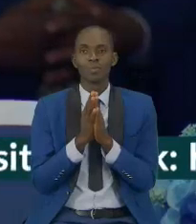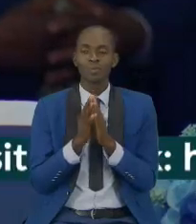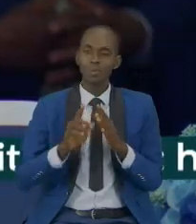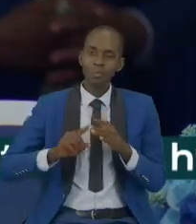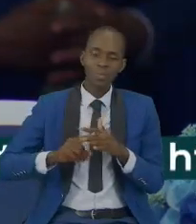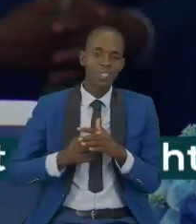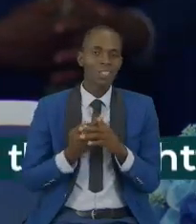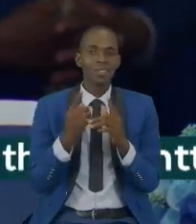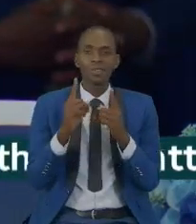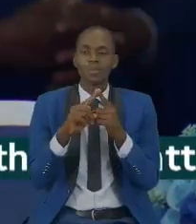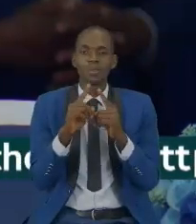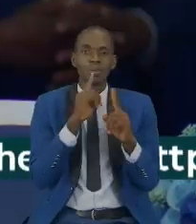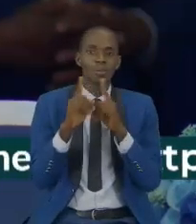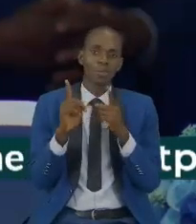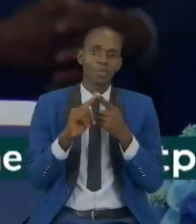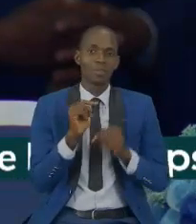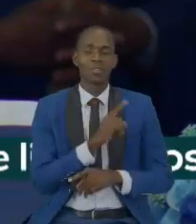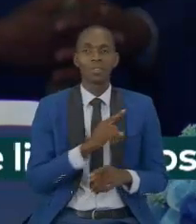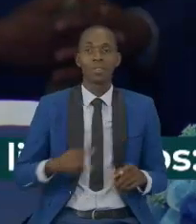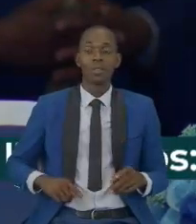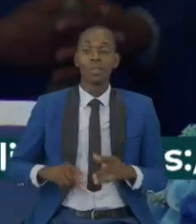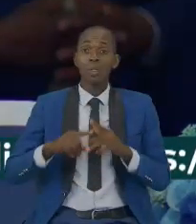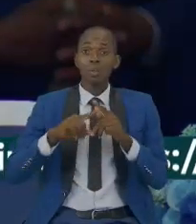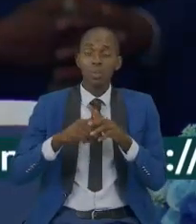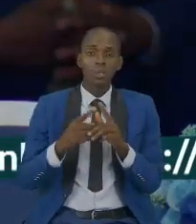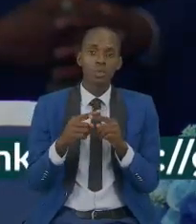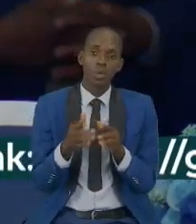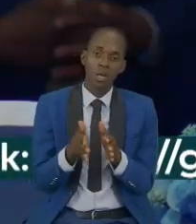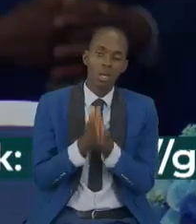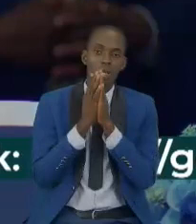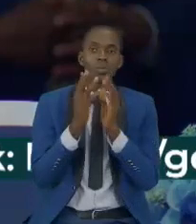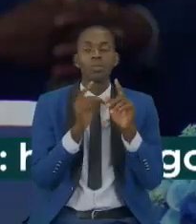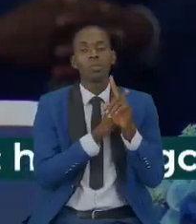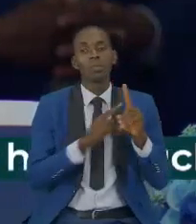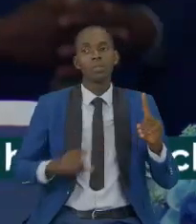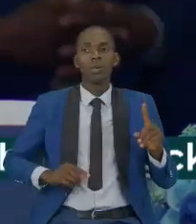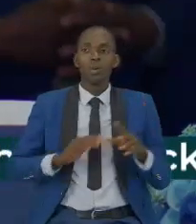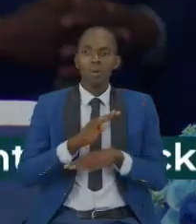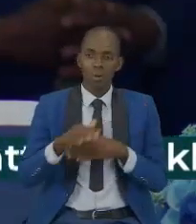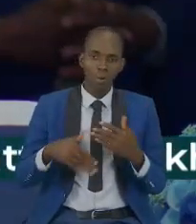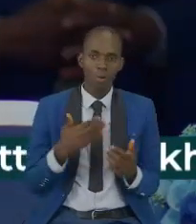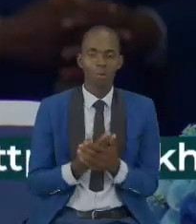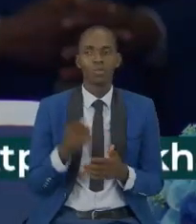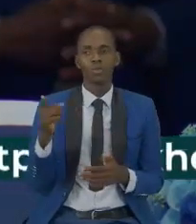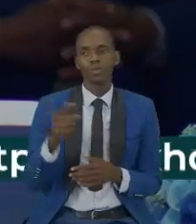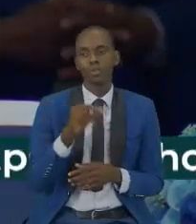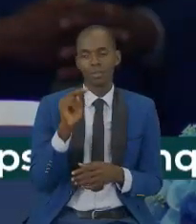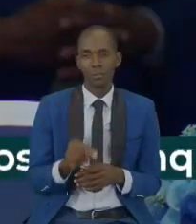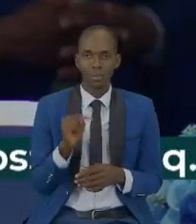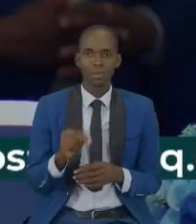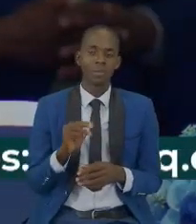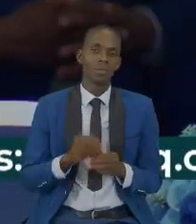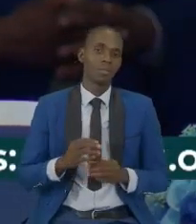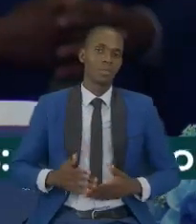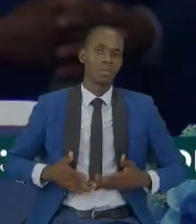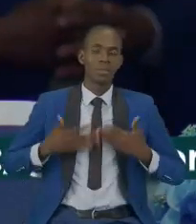that when they receive their miracle, you are the one who will bring them out. Those who are on the wheelchair, stay by them and encourage them.